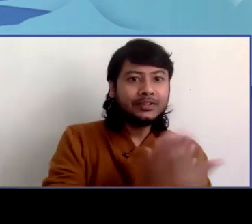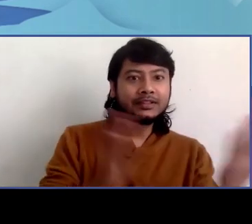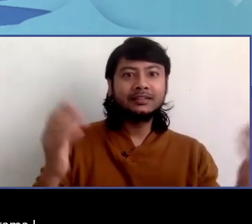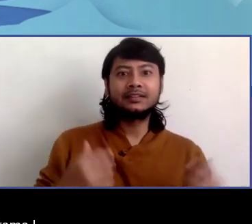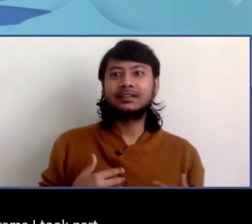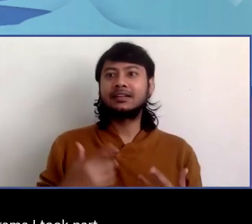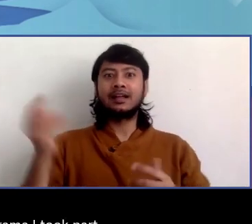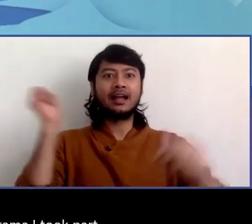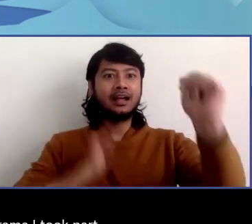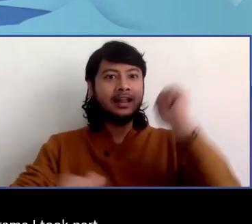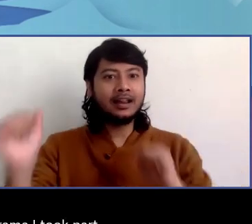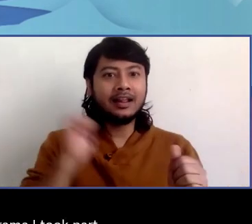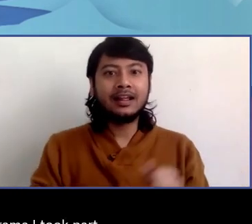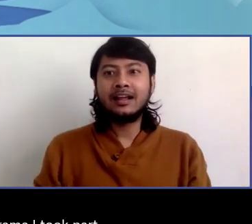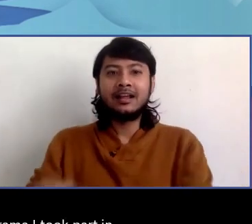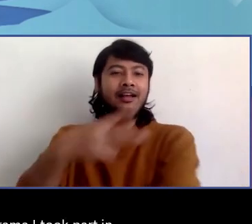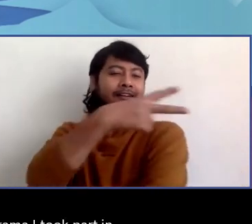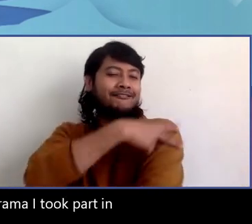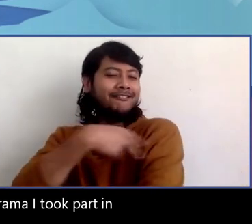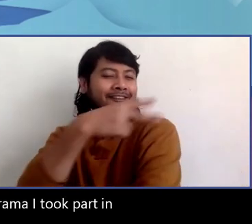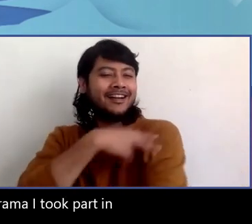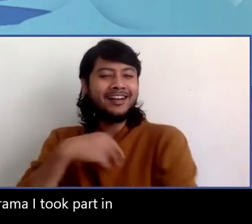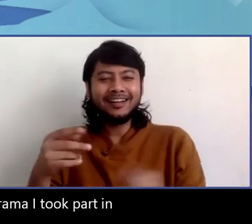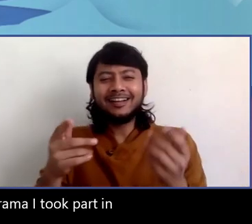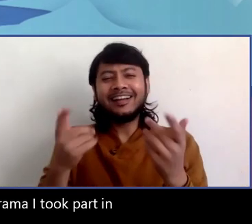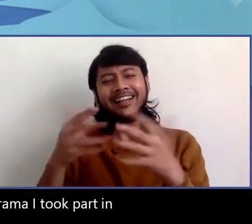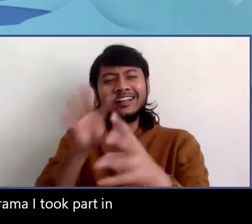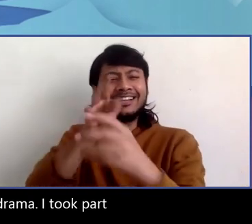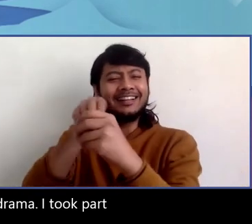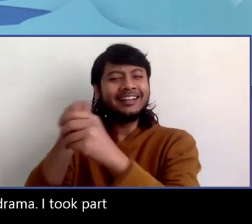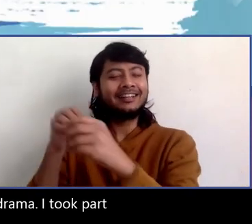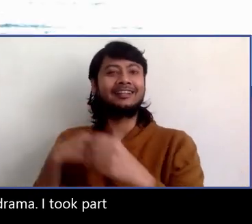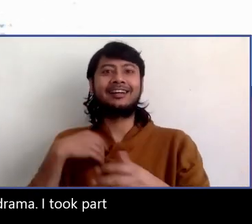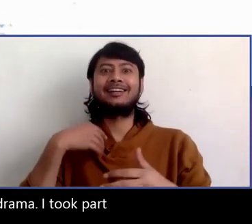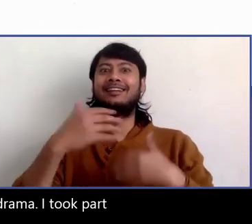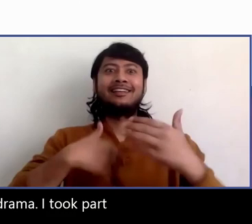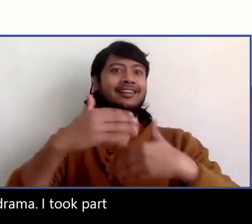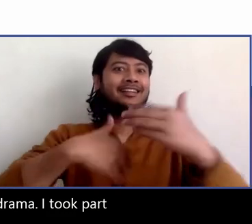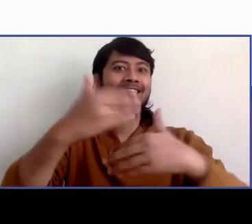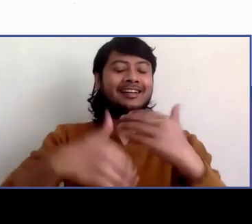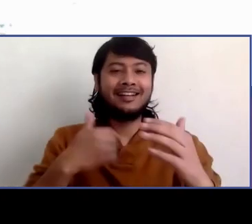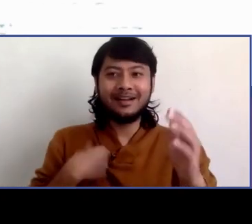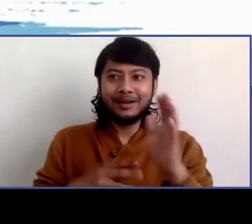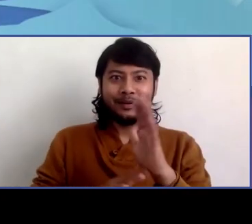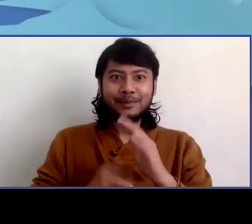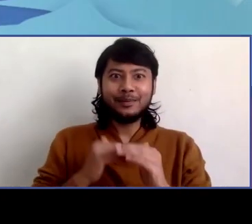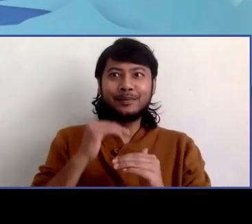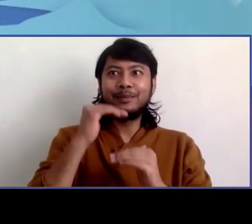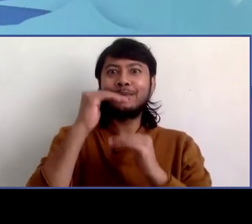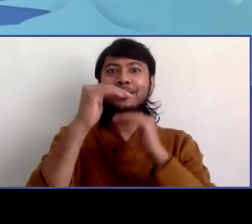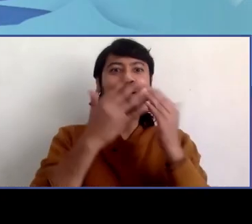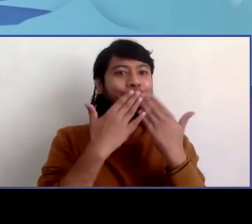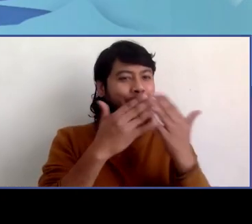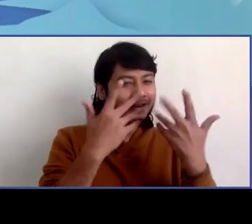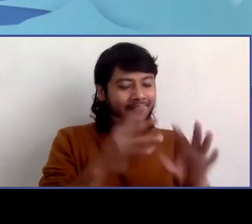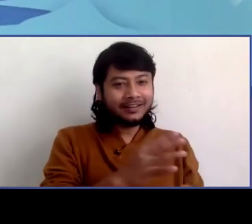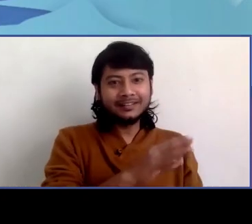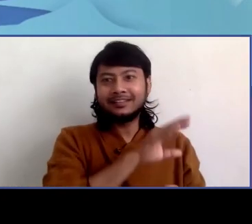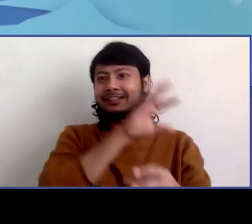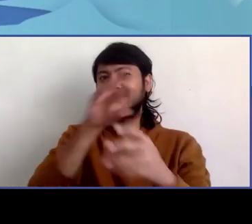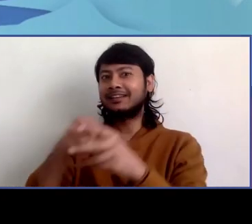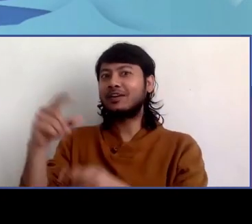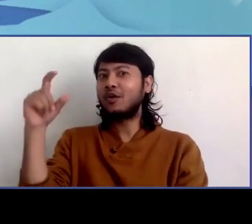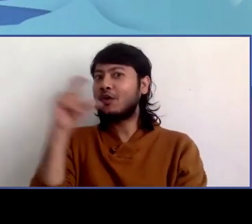volunteering activities, and slowly, as time moved, I moved into college, and then work. And